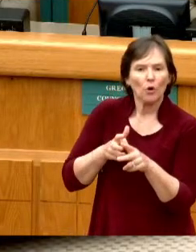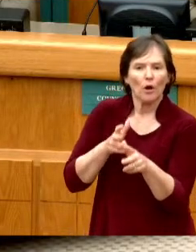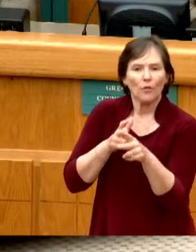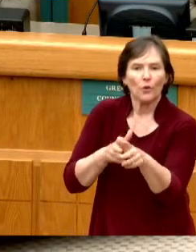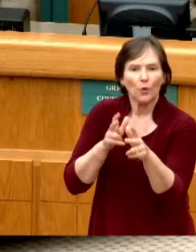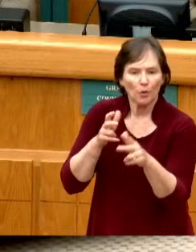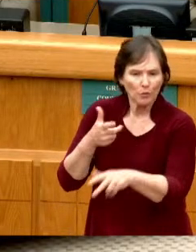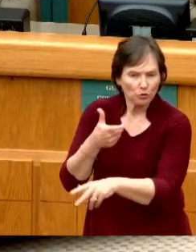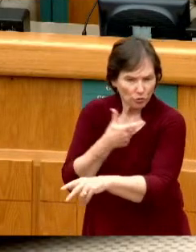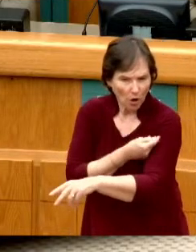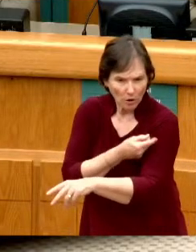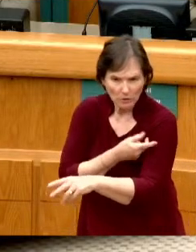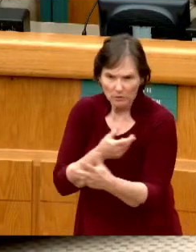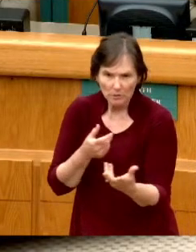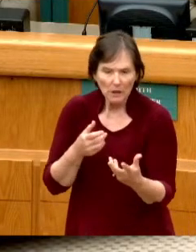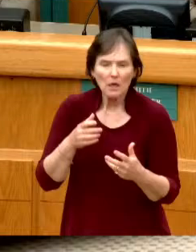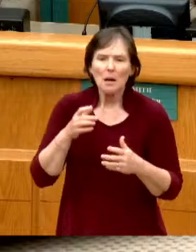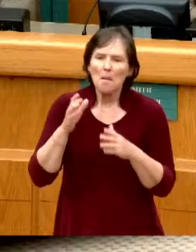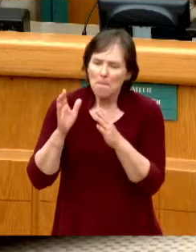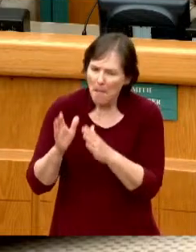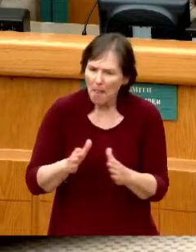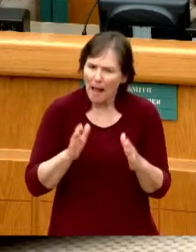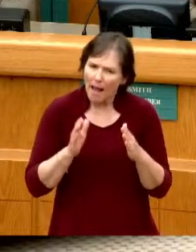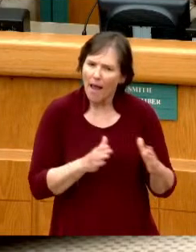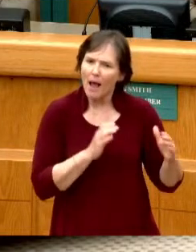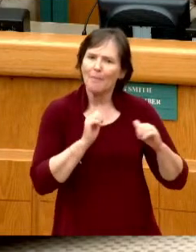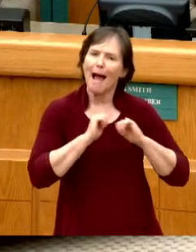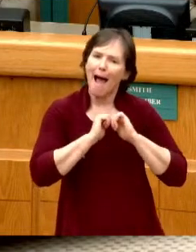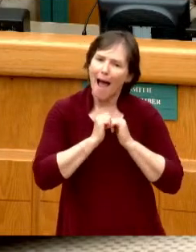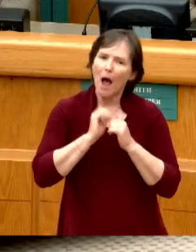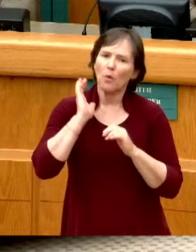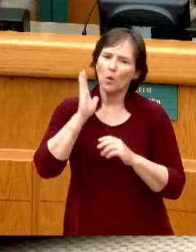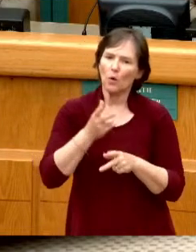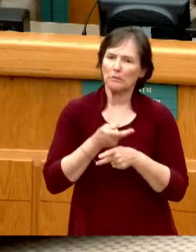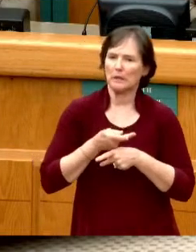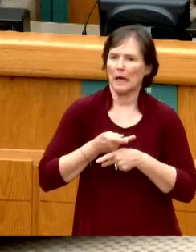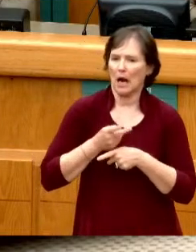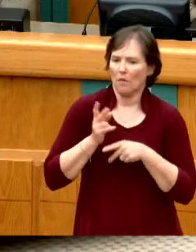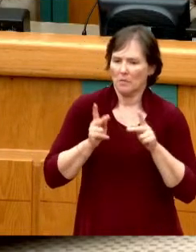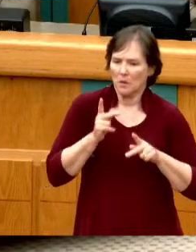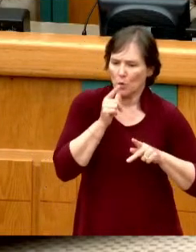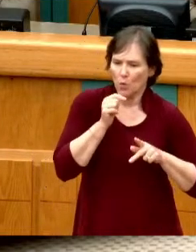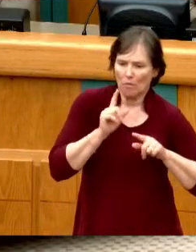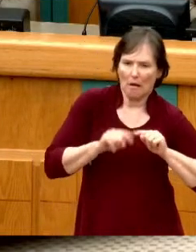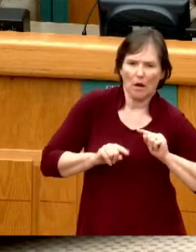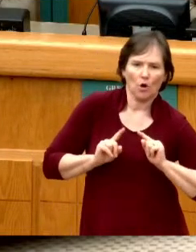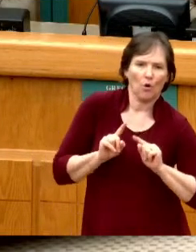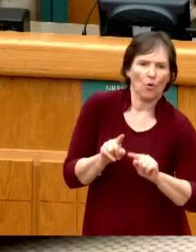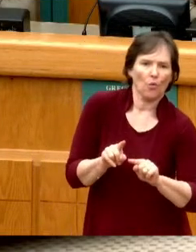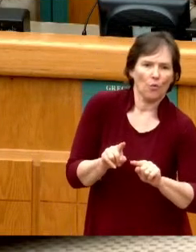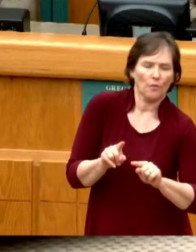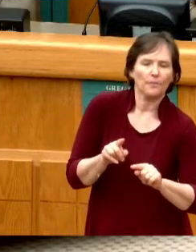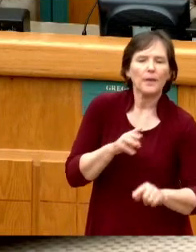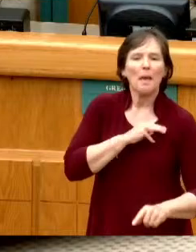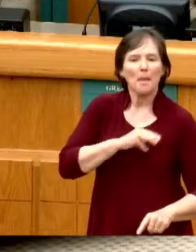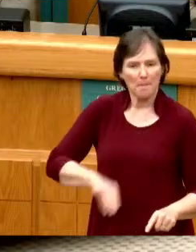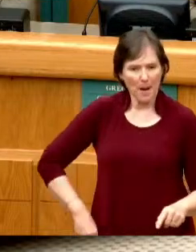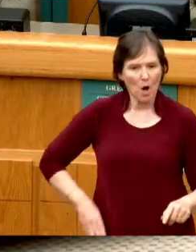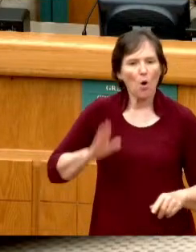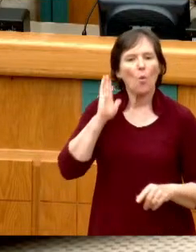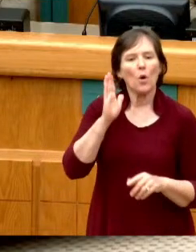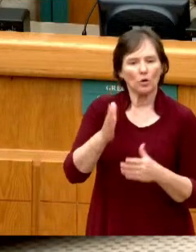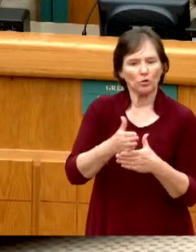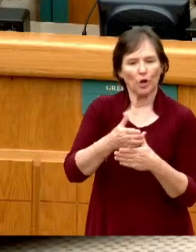on how we're going to address this need. And our mayor will share some of these plans with you a little bit today and more in the